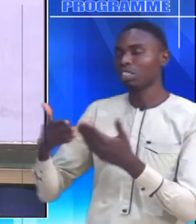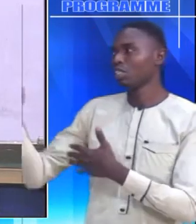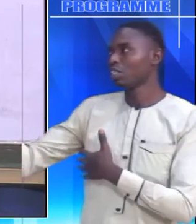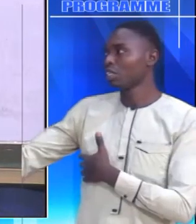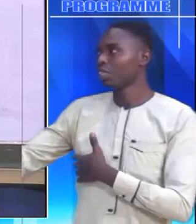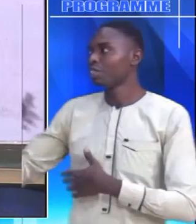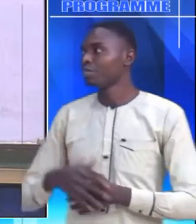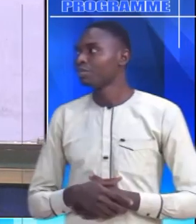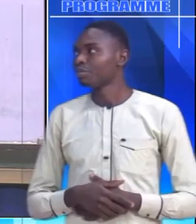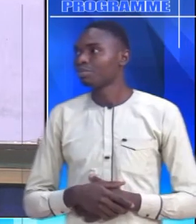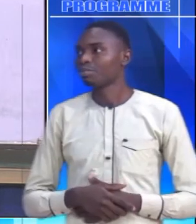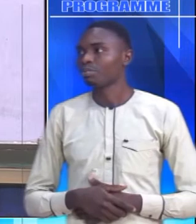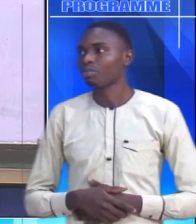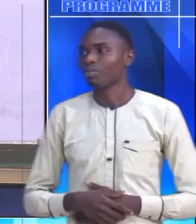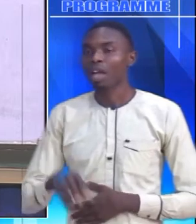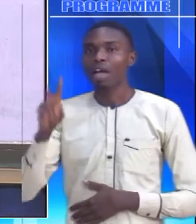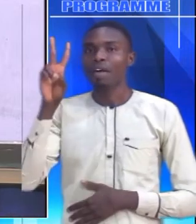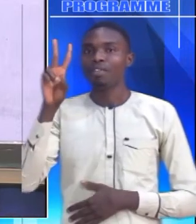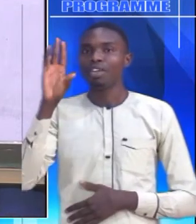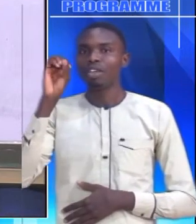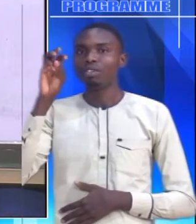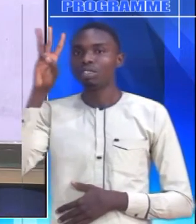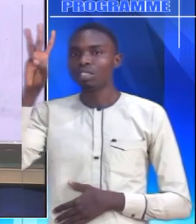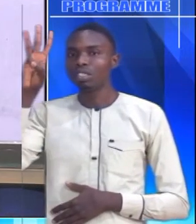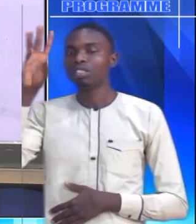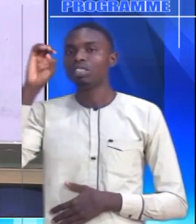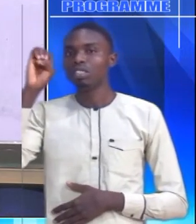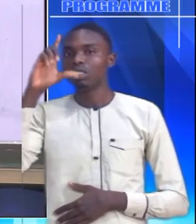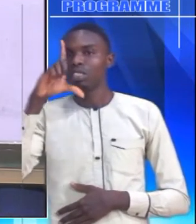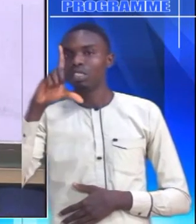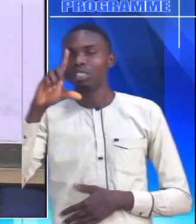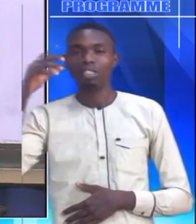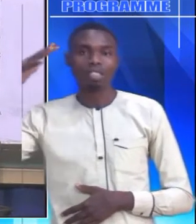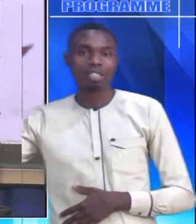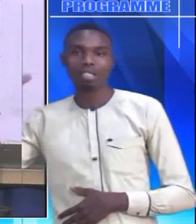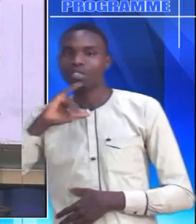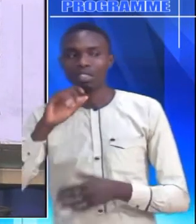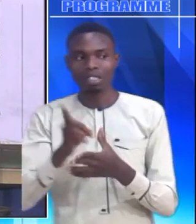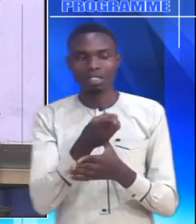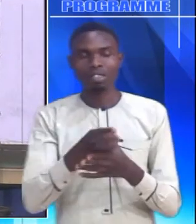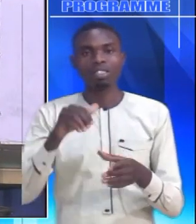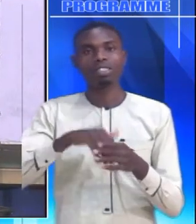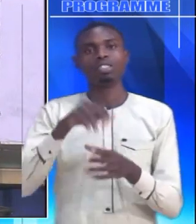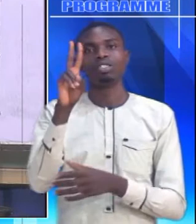vowel sounds are subdivided into two. We have the monotone